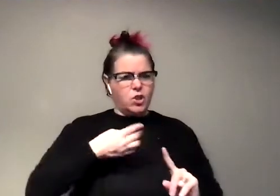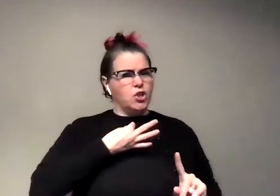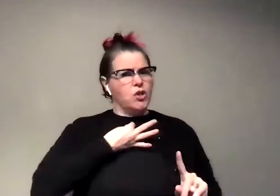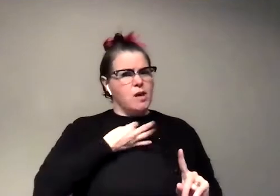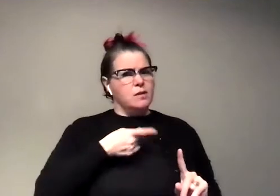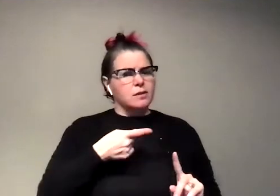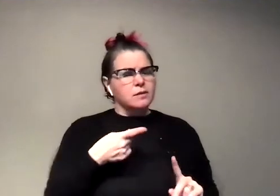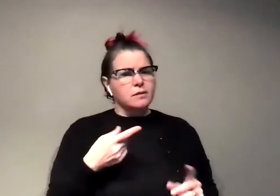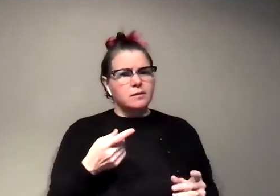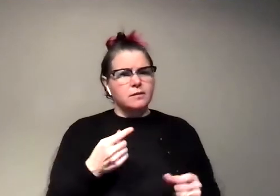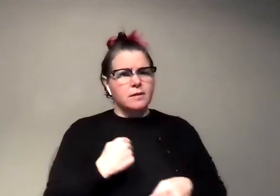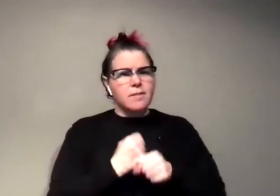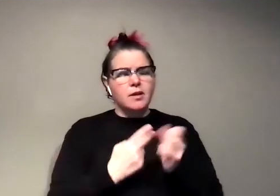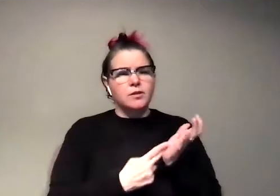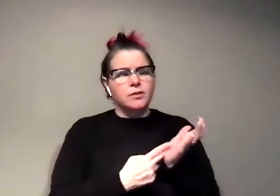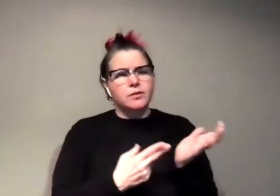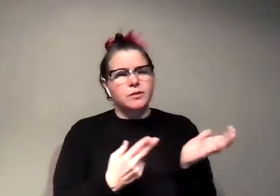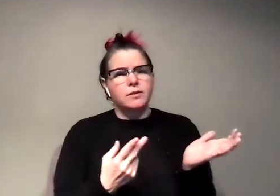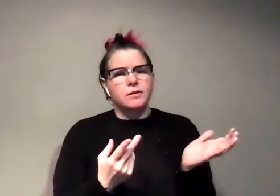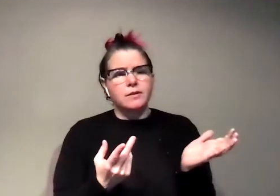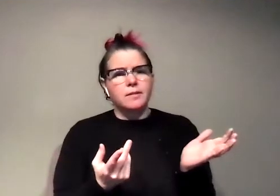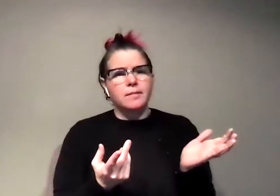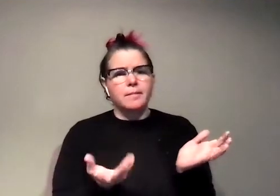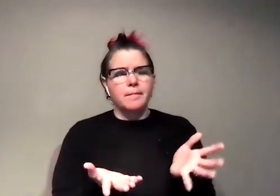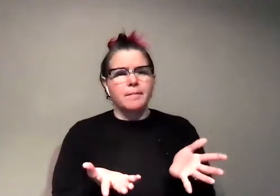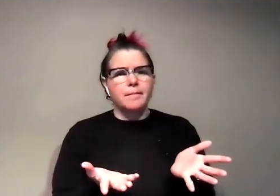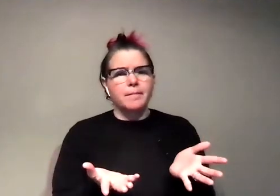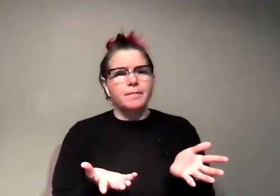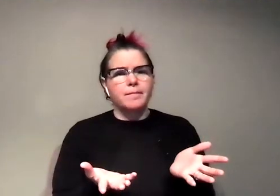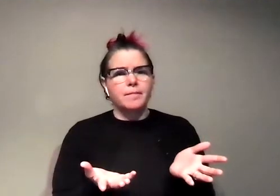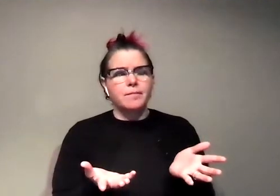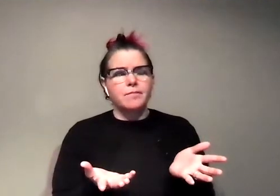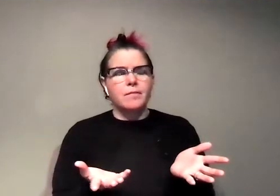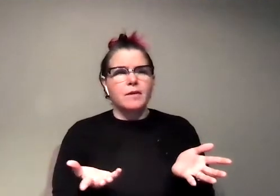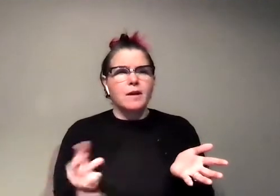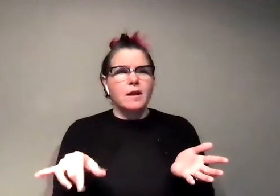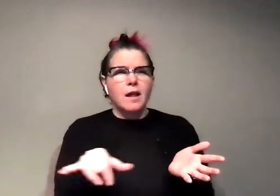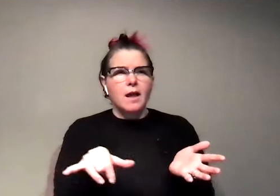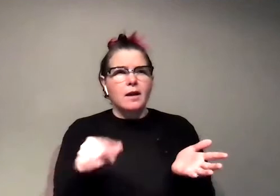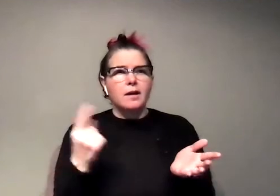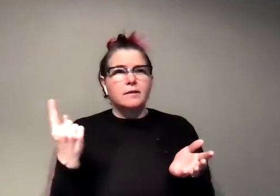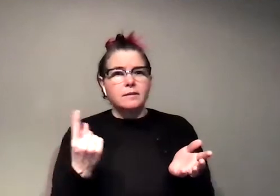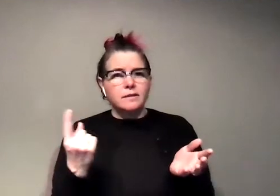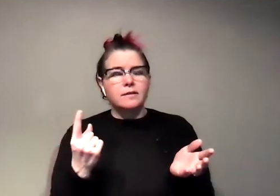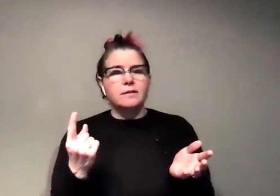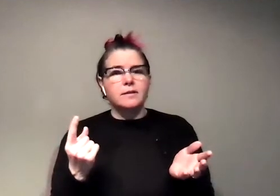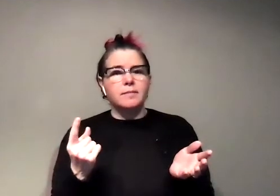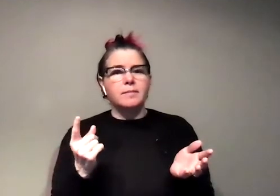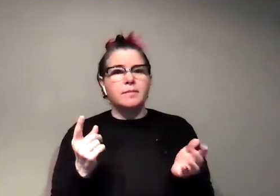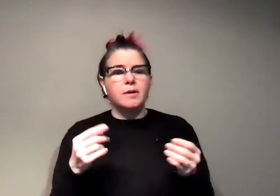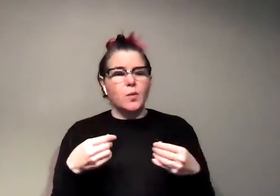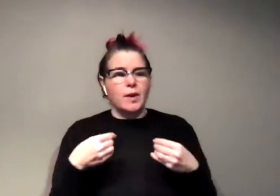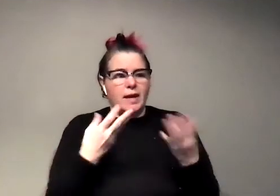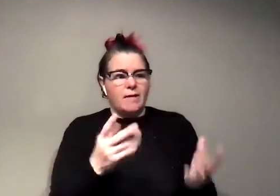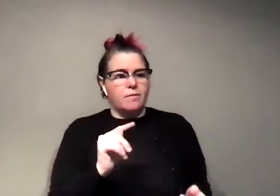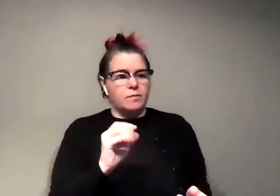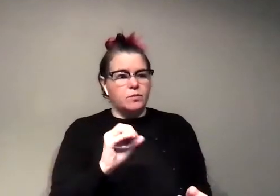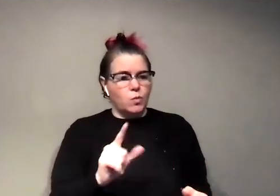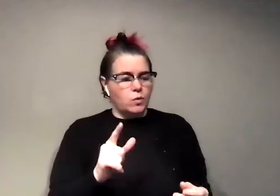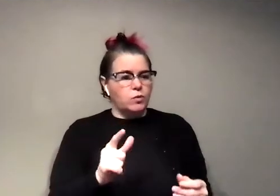that um that that like someone is like eventually given the tools to follow up on that